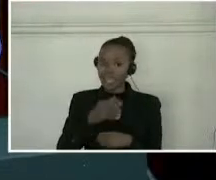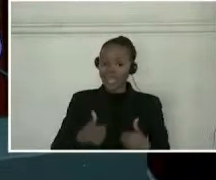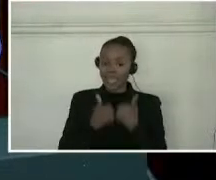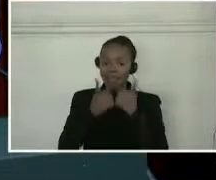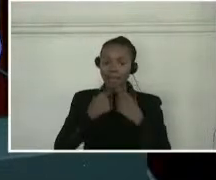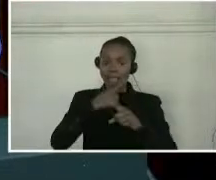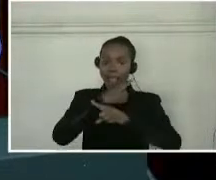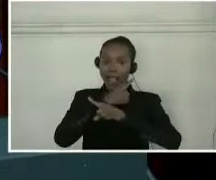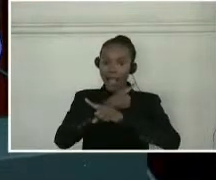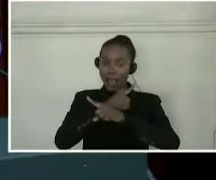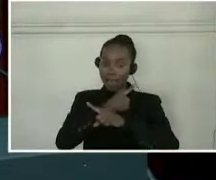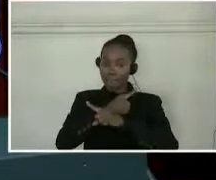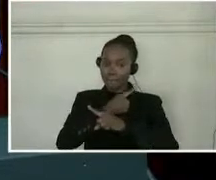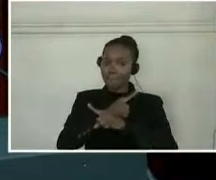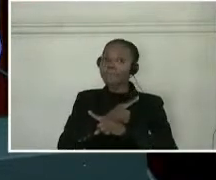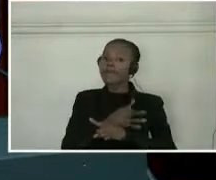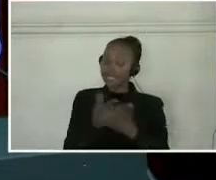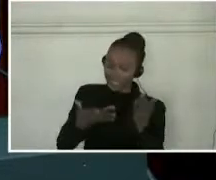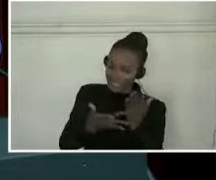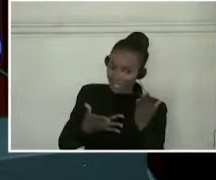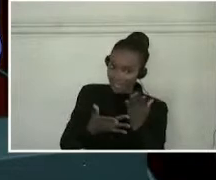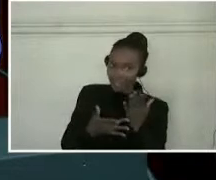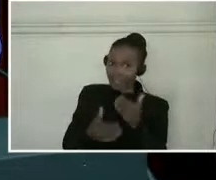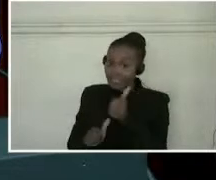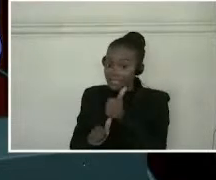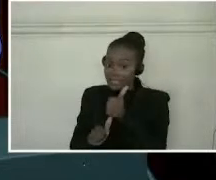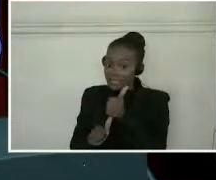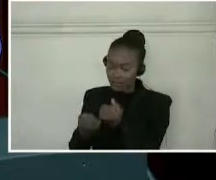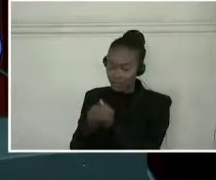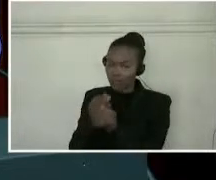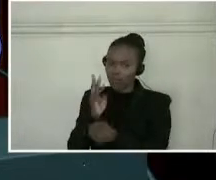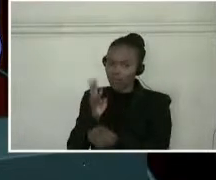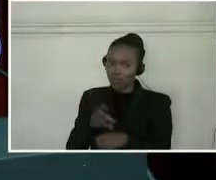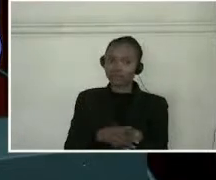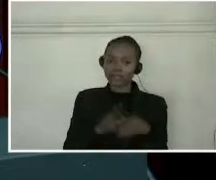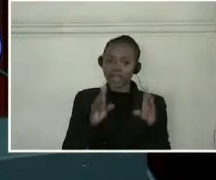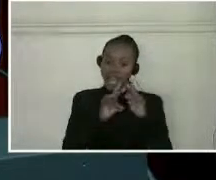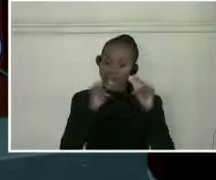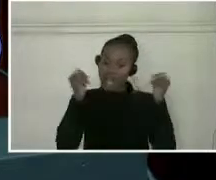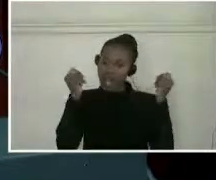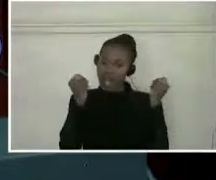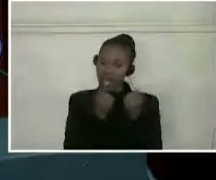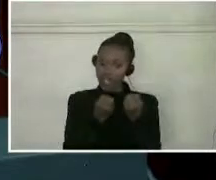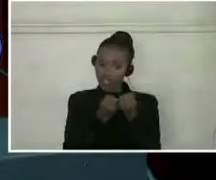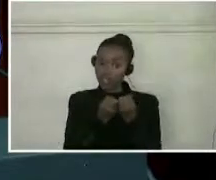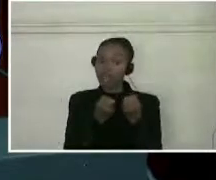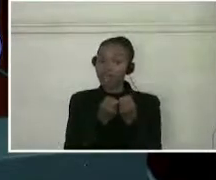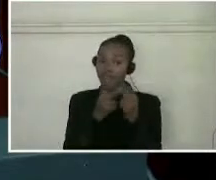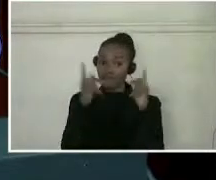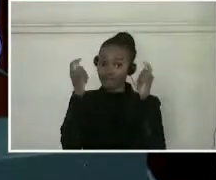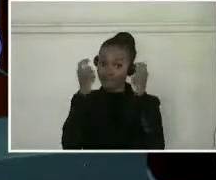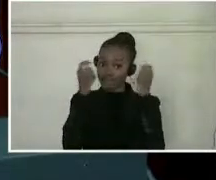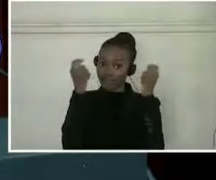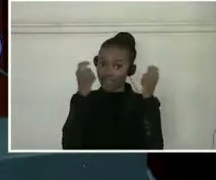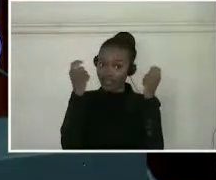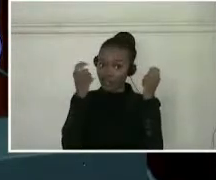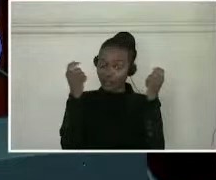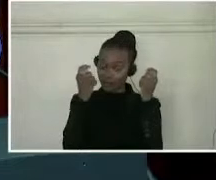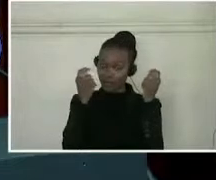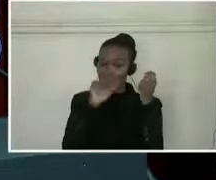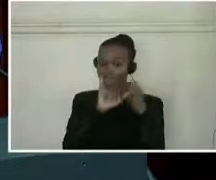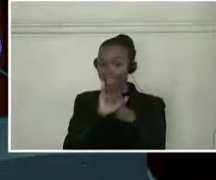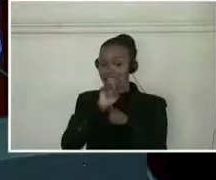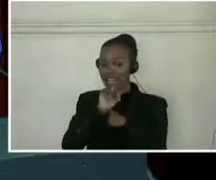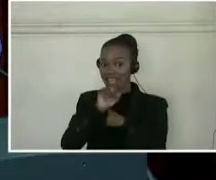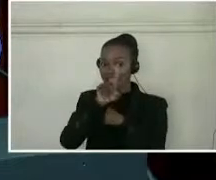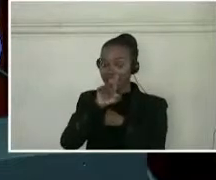administrative assistance the national indigenous games festival will be staged once again in our province